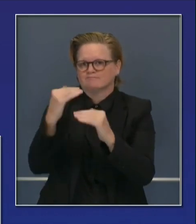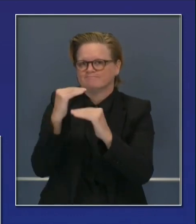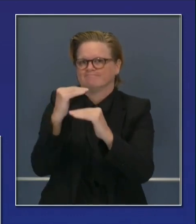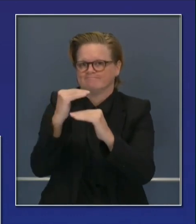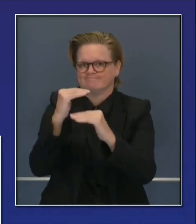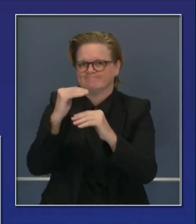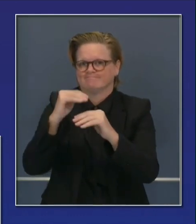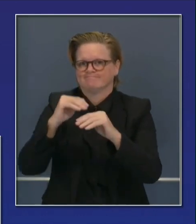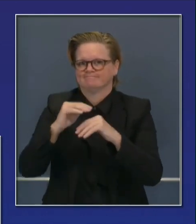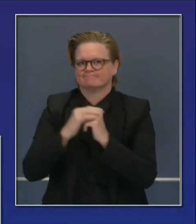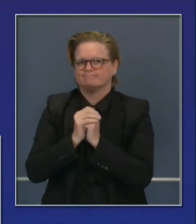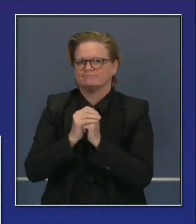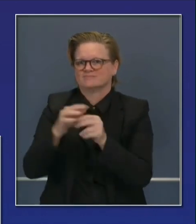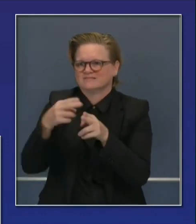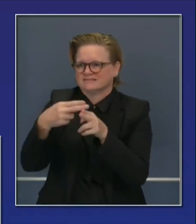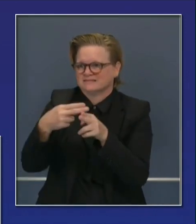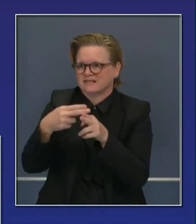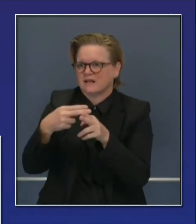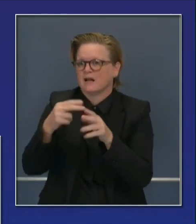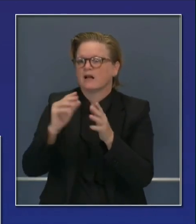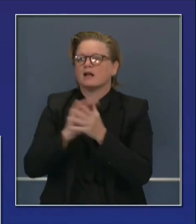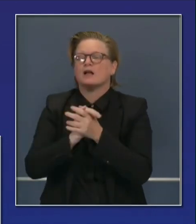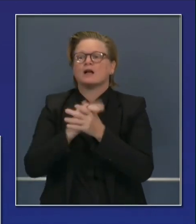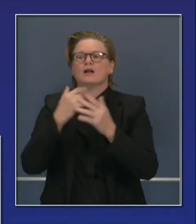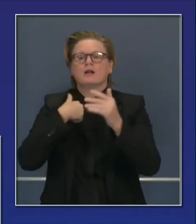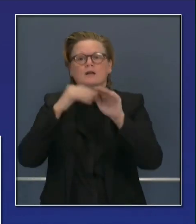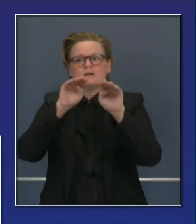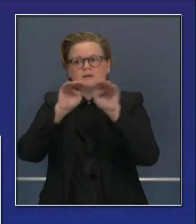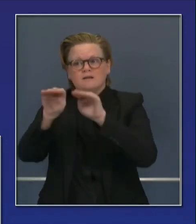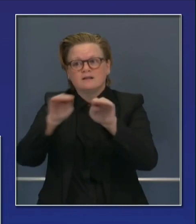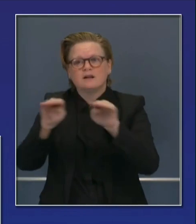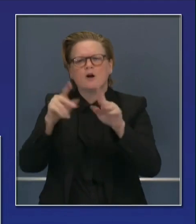remind everybody, if you want to look at the details of all of this,